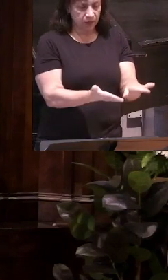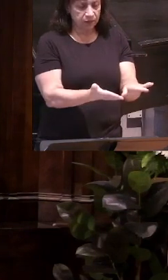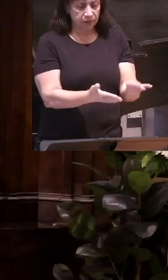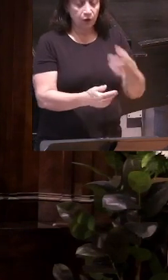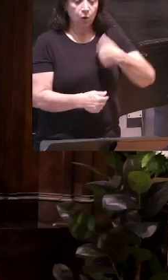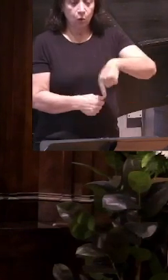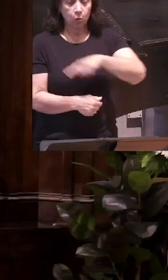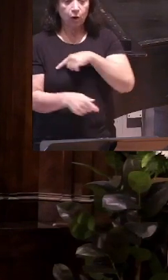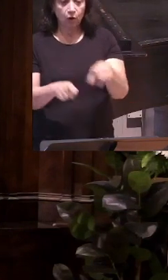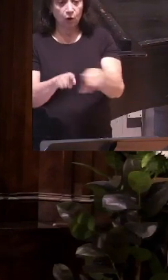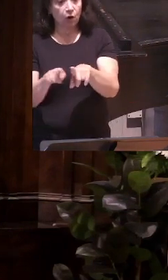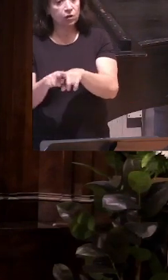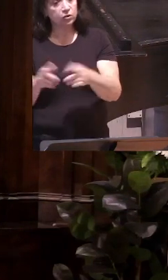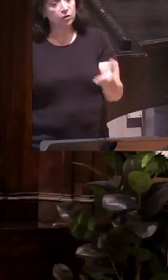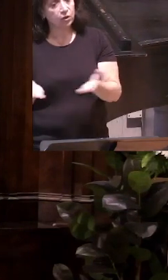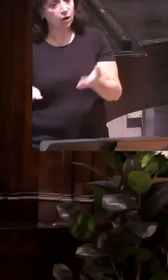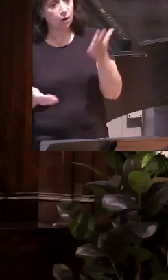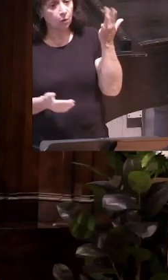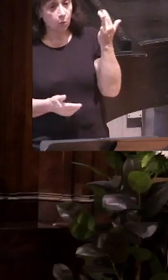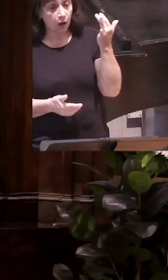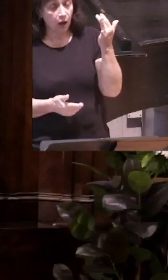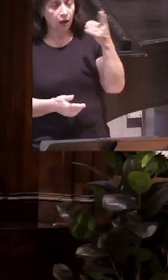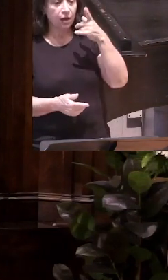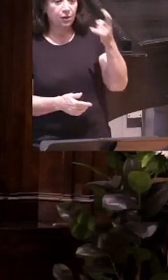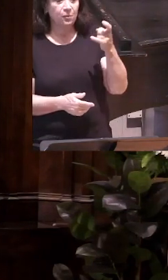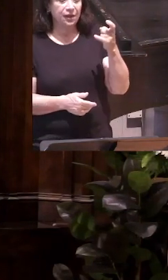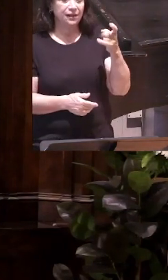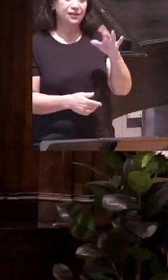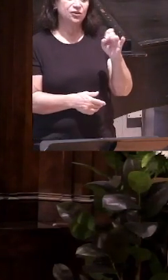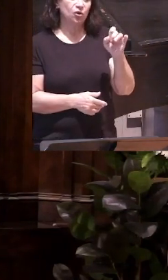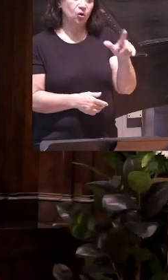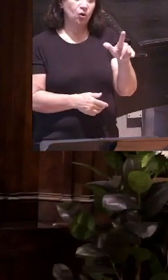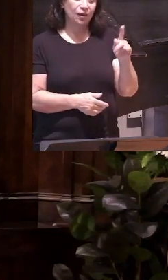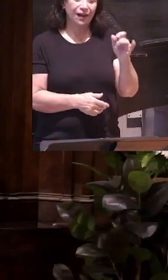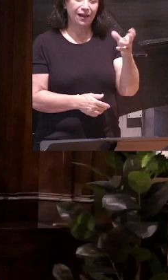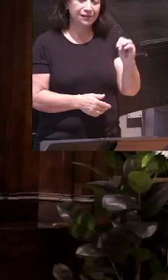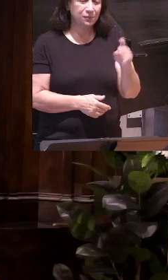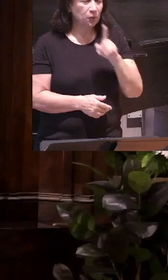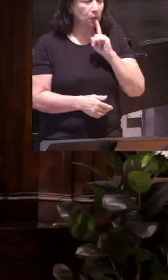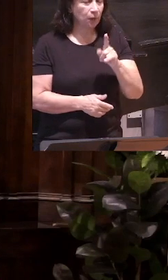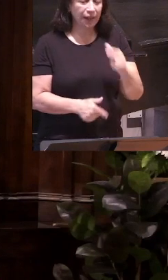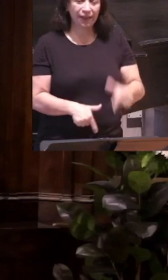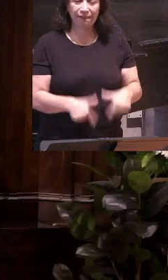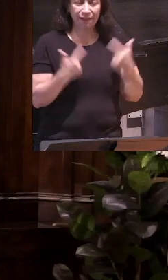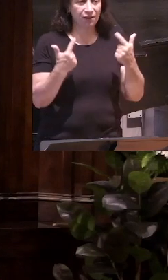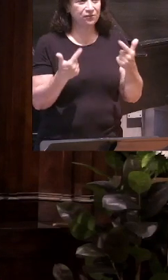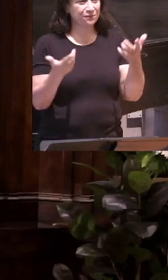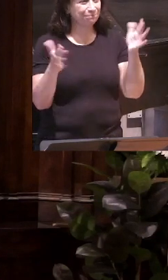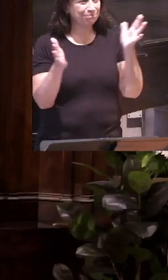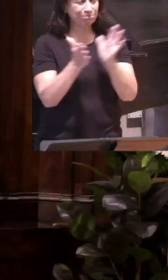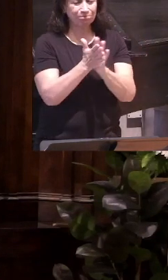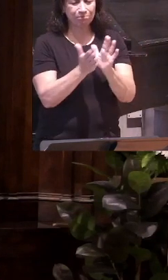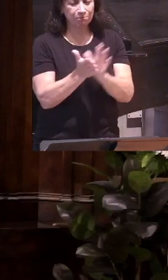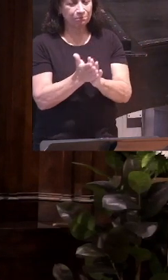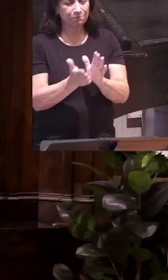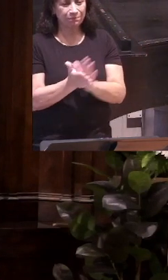are also here because Earl Exum really lived.